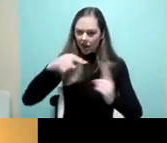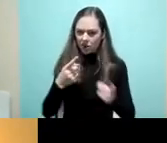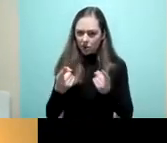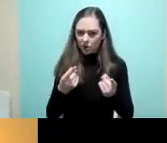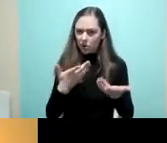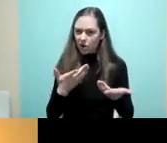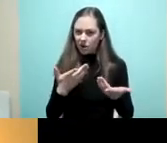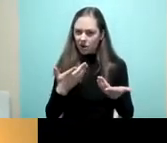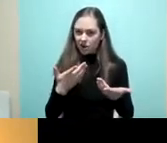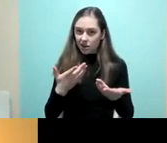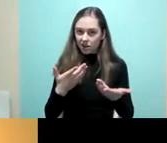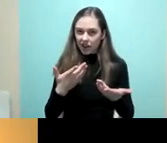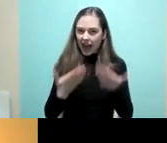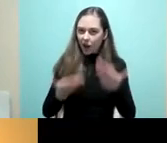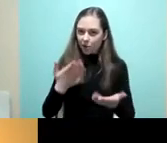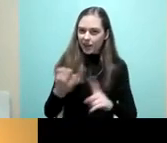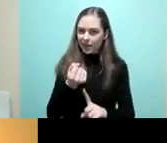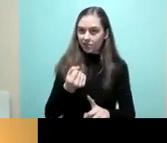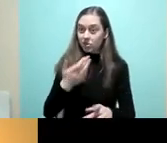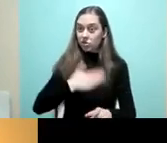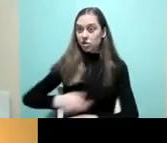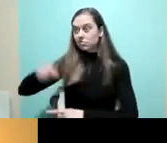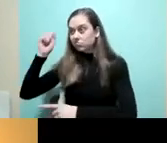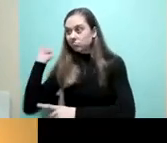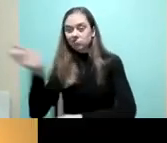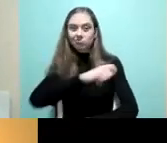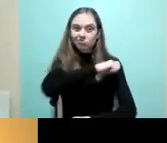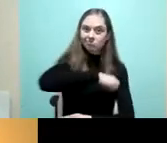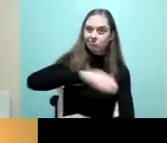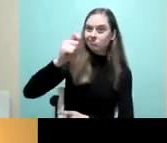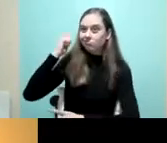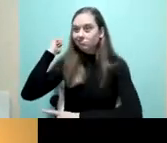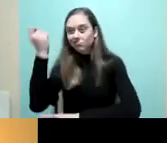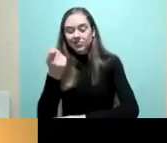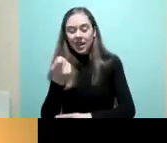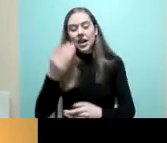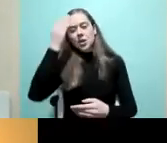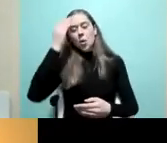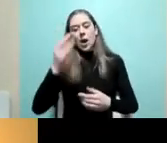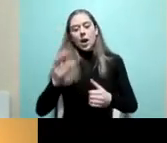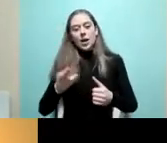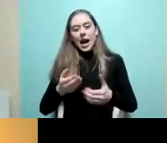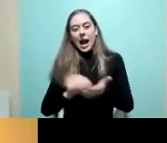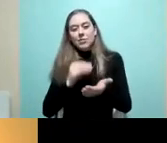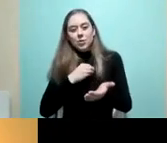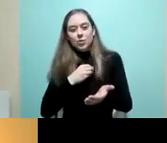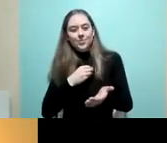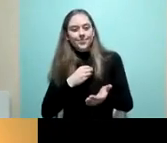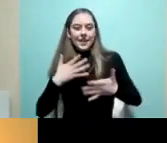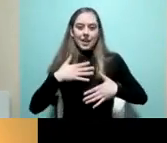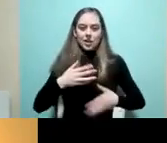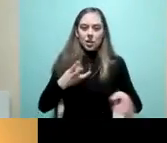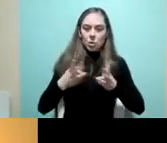the ball, constantly swinging at the ball. I know they have to do their physical work and their nutritional work, but it's